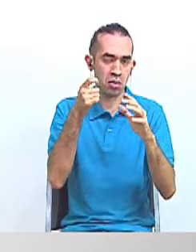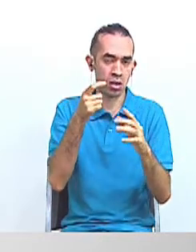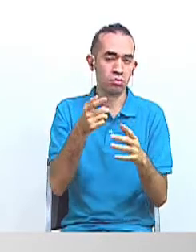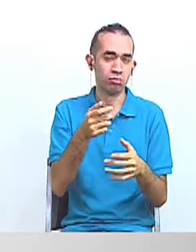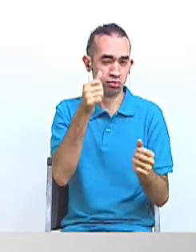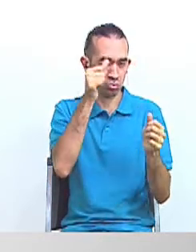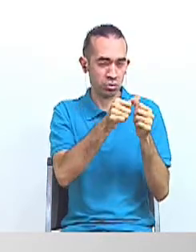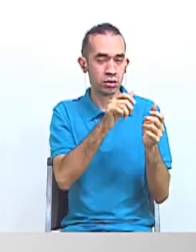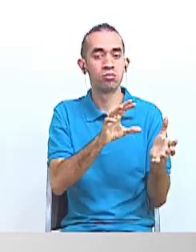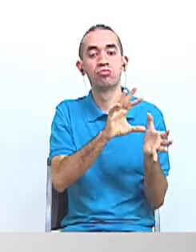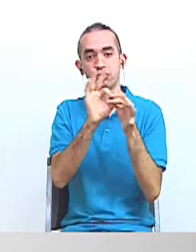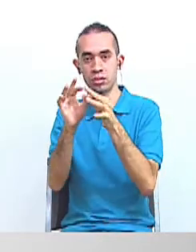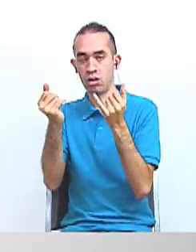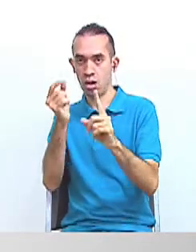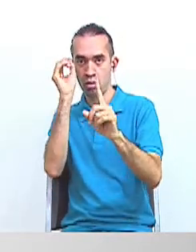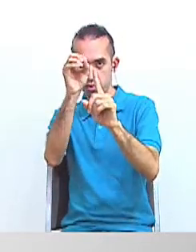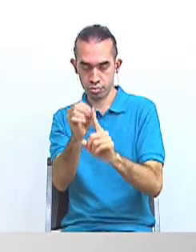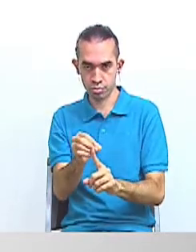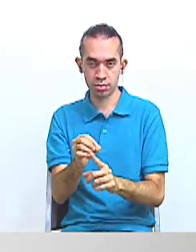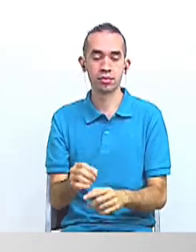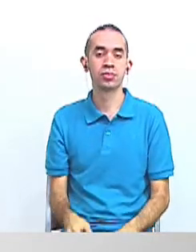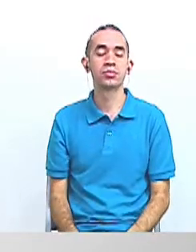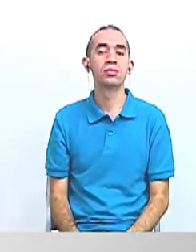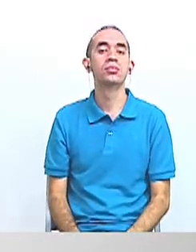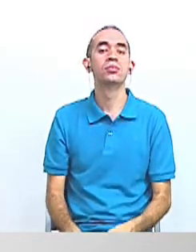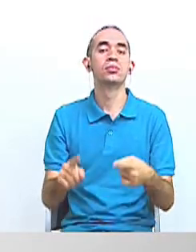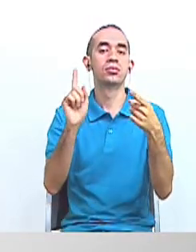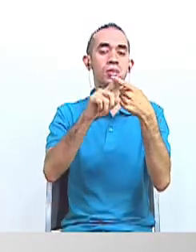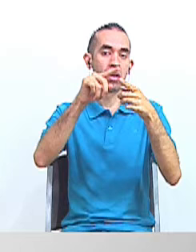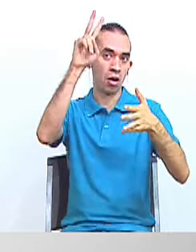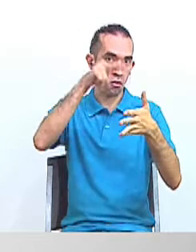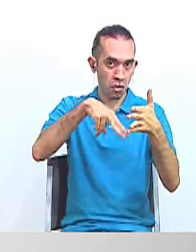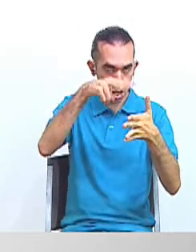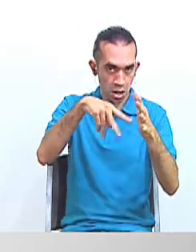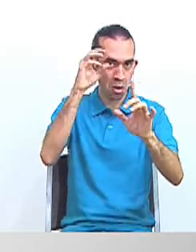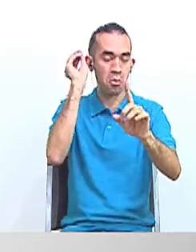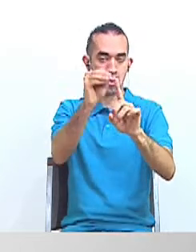reading. Okay, what is the purpose? Is it the